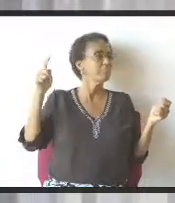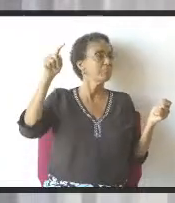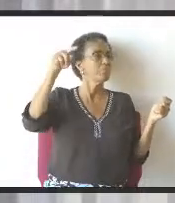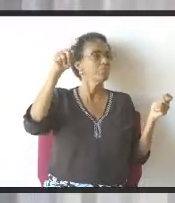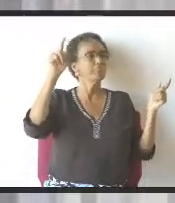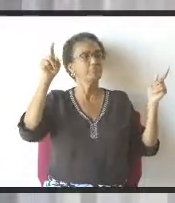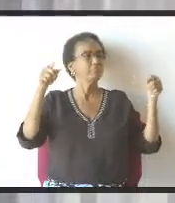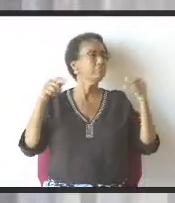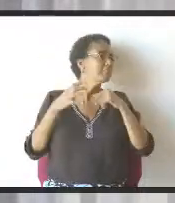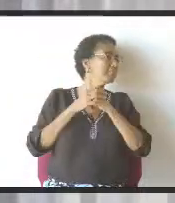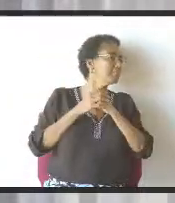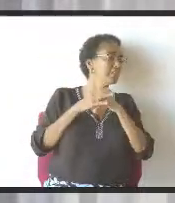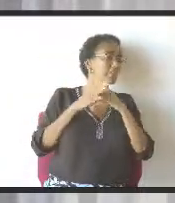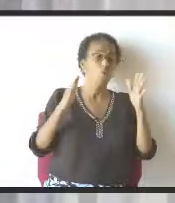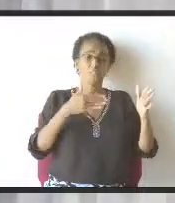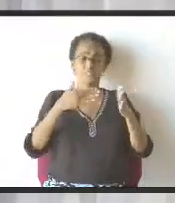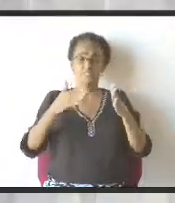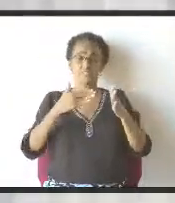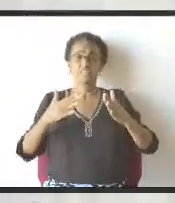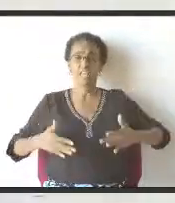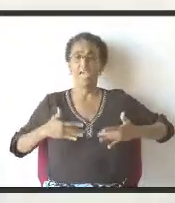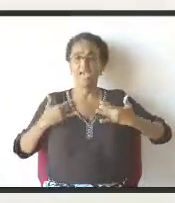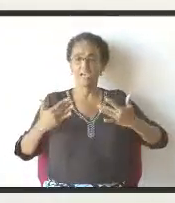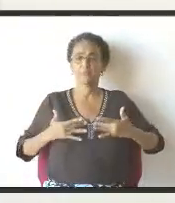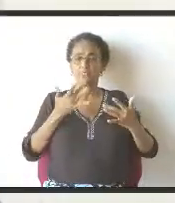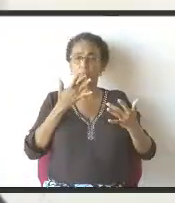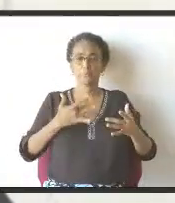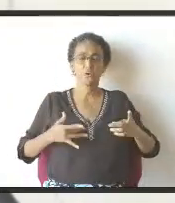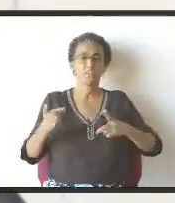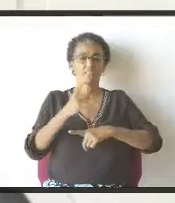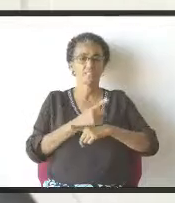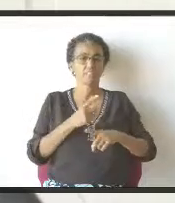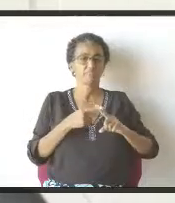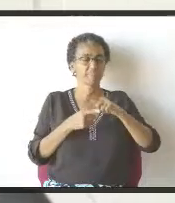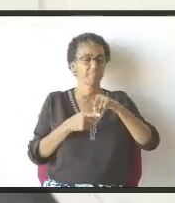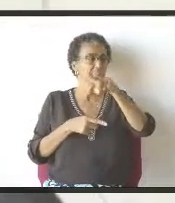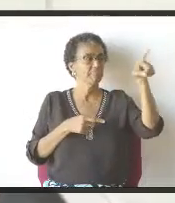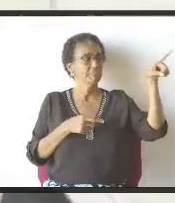Others online. Well, let's sing happy birthday to these.